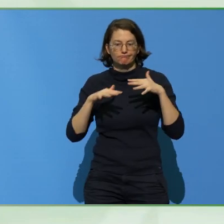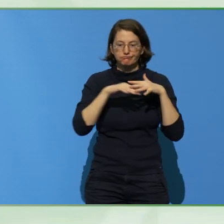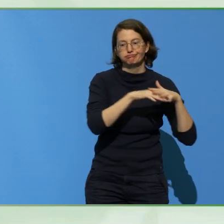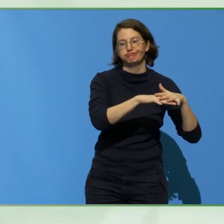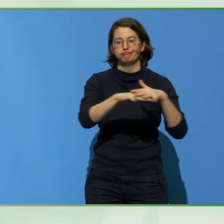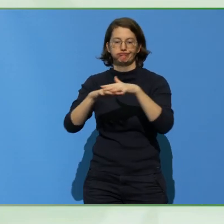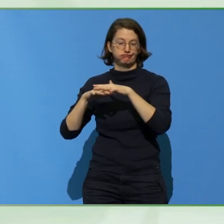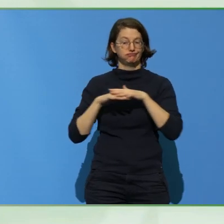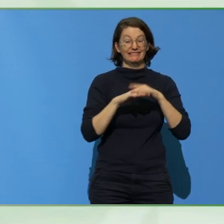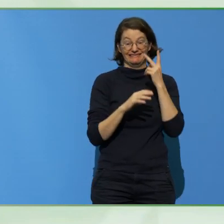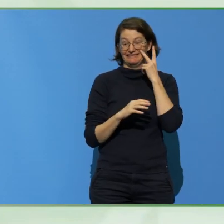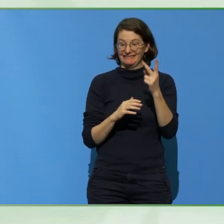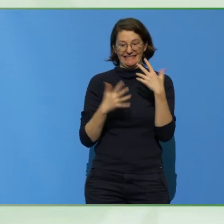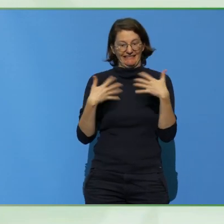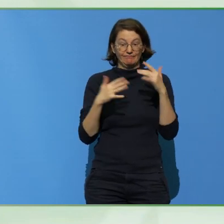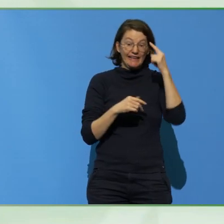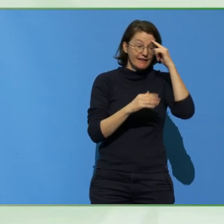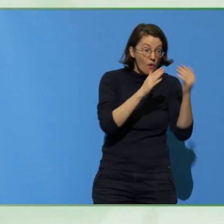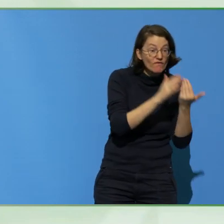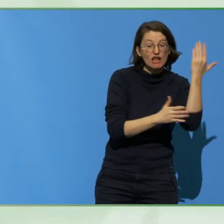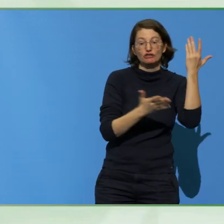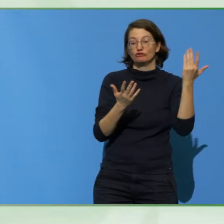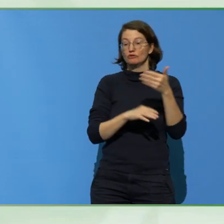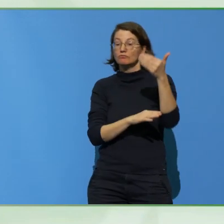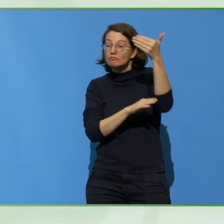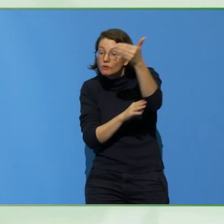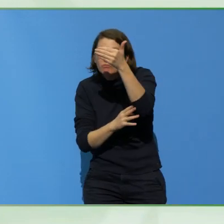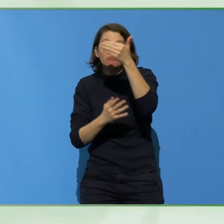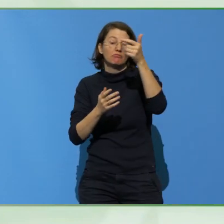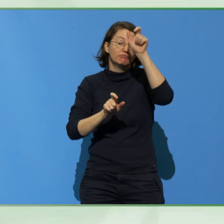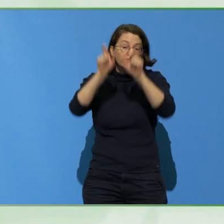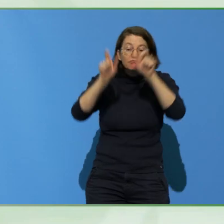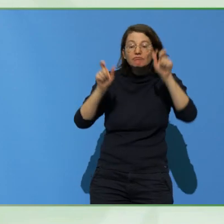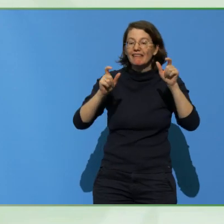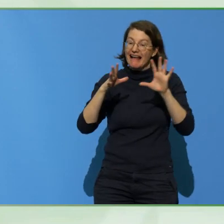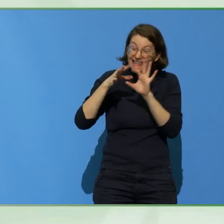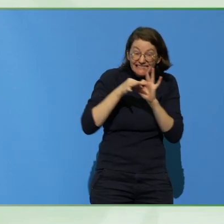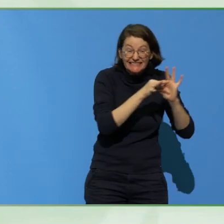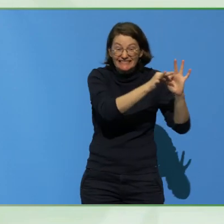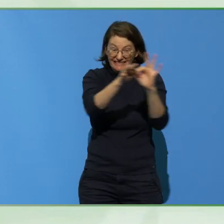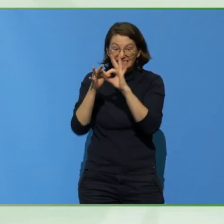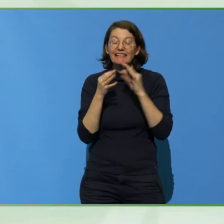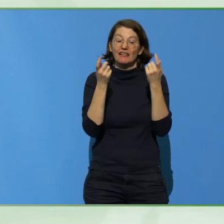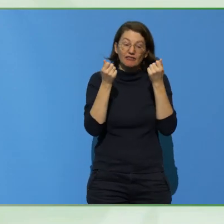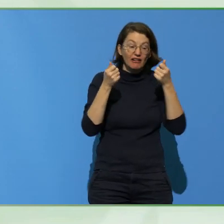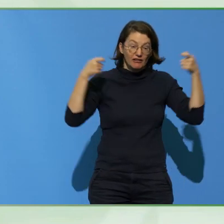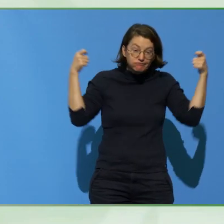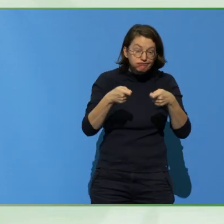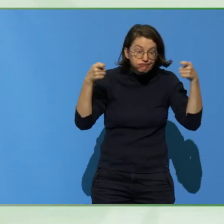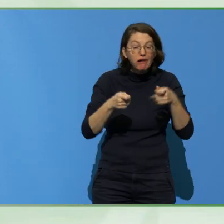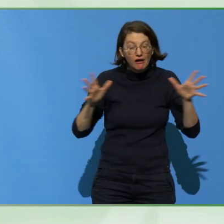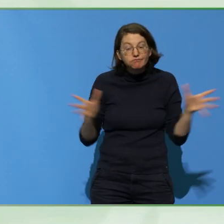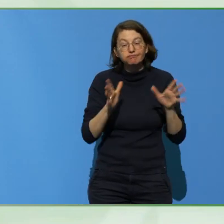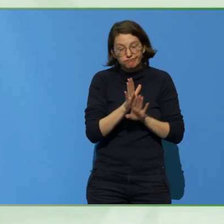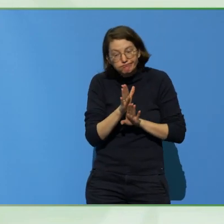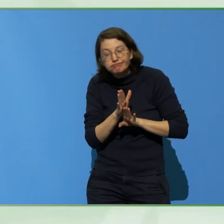other foundations that want to support those kind of entrepreneurs, especially the persons with disabilities